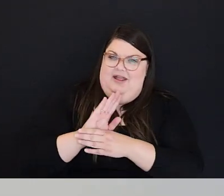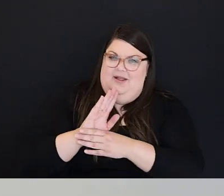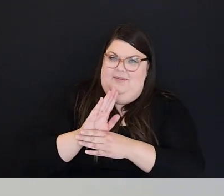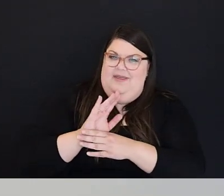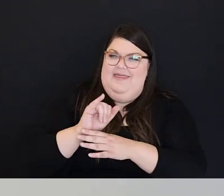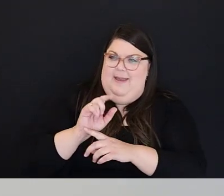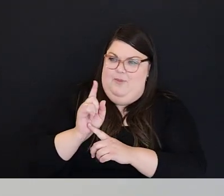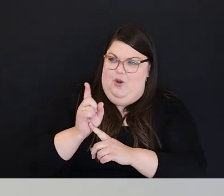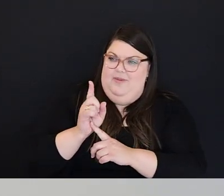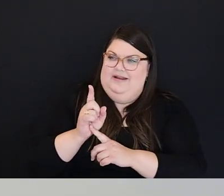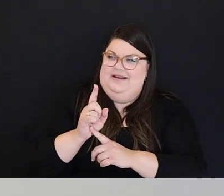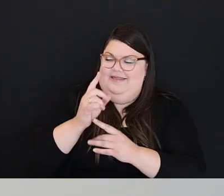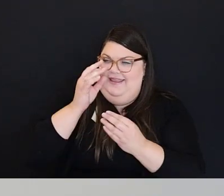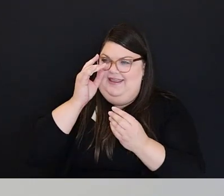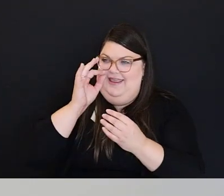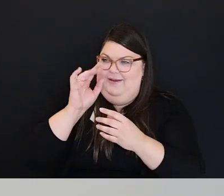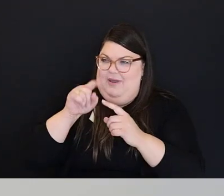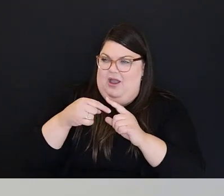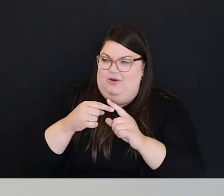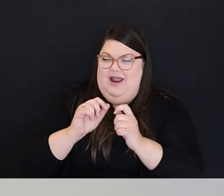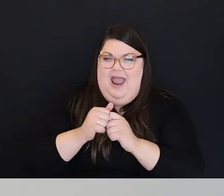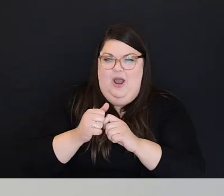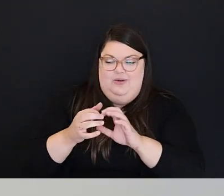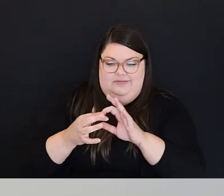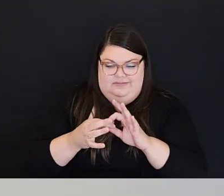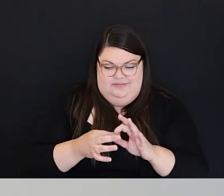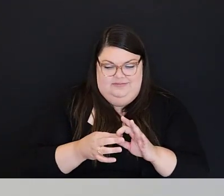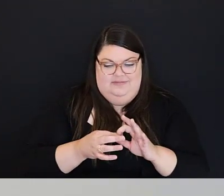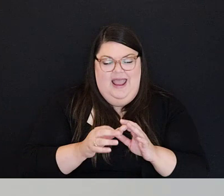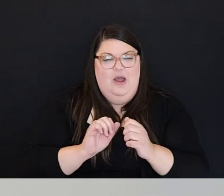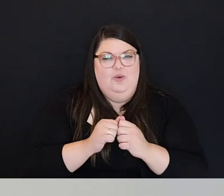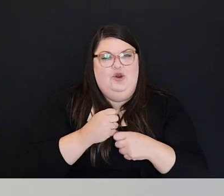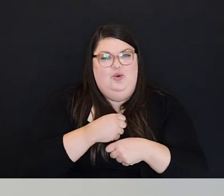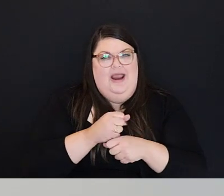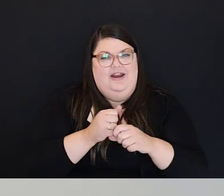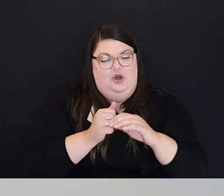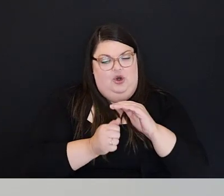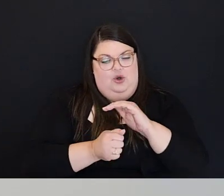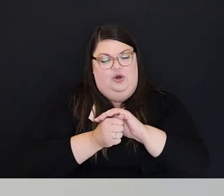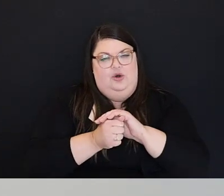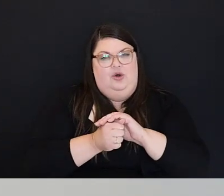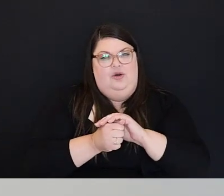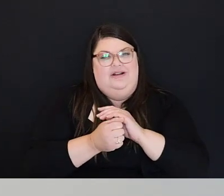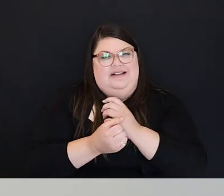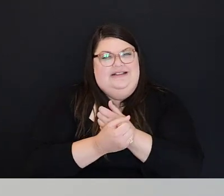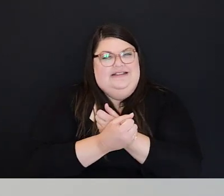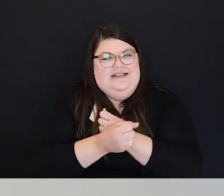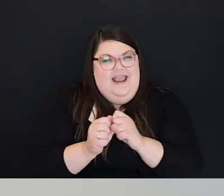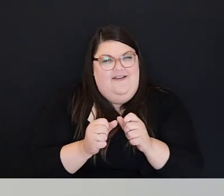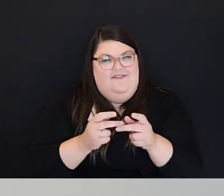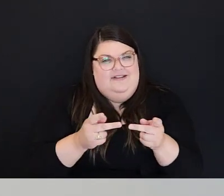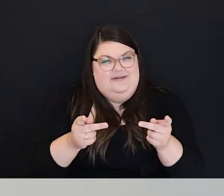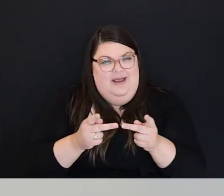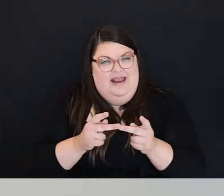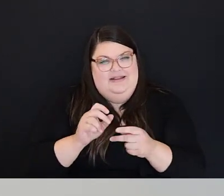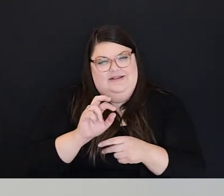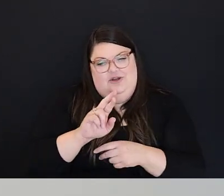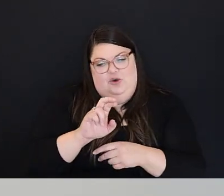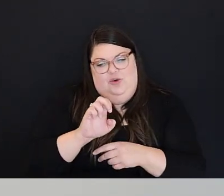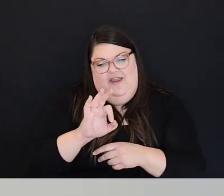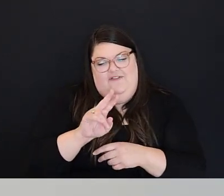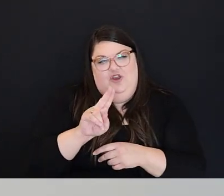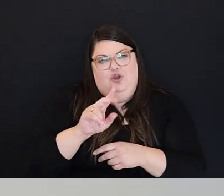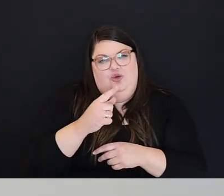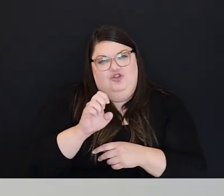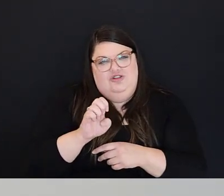and again started thinking about, you know, how do we create refuge? How do we create these safe spaces against the elements in these